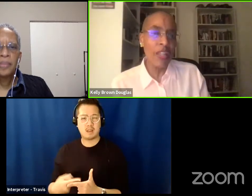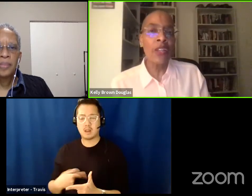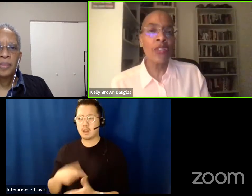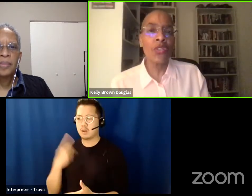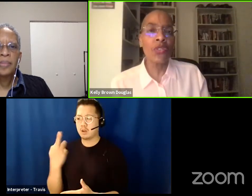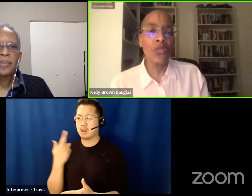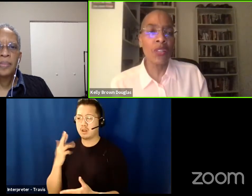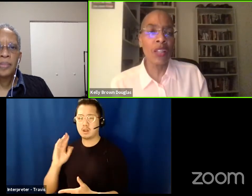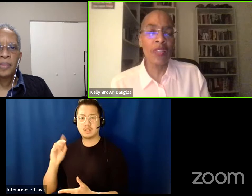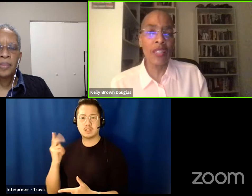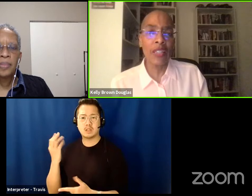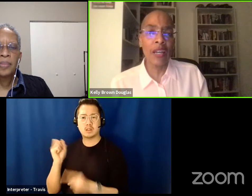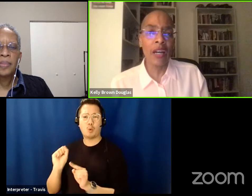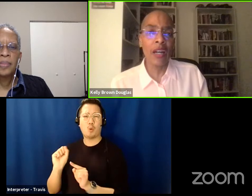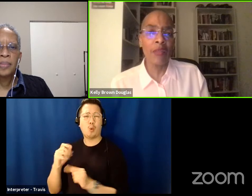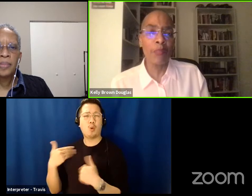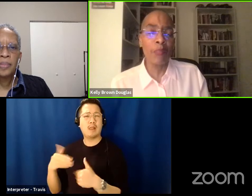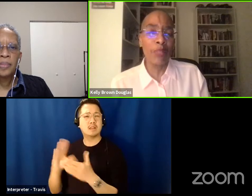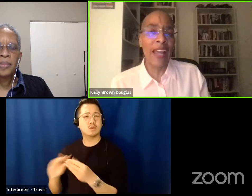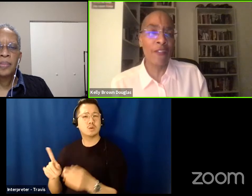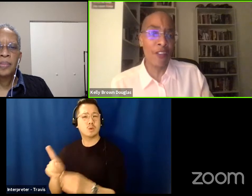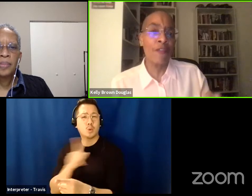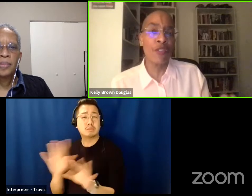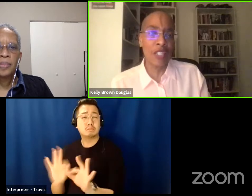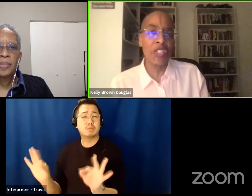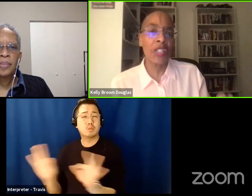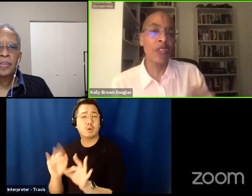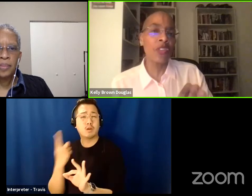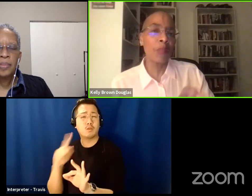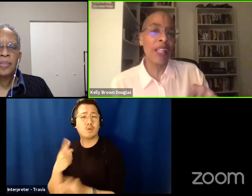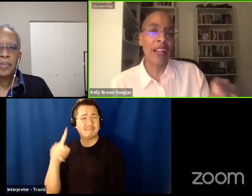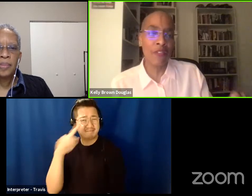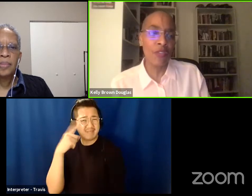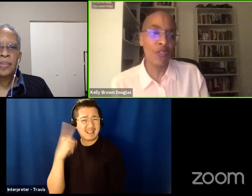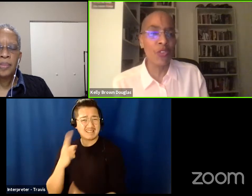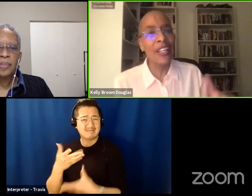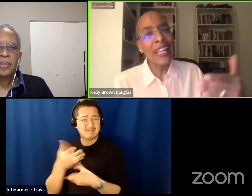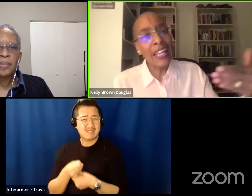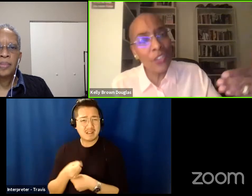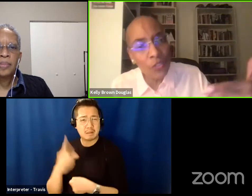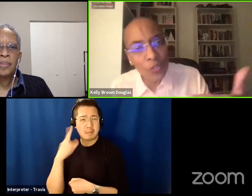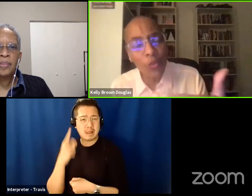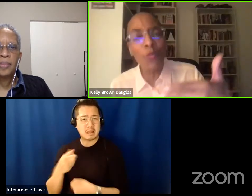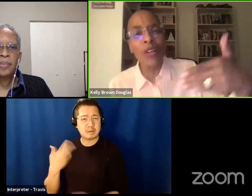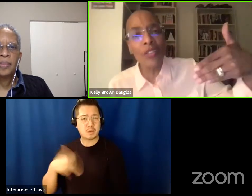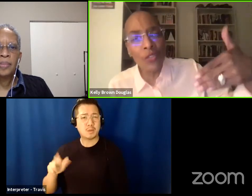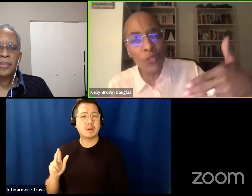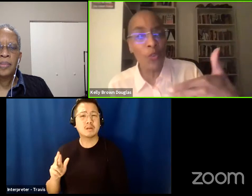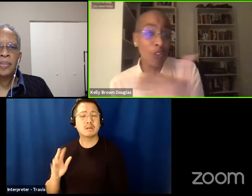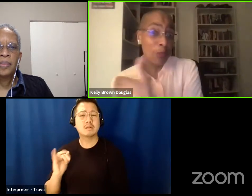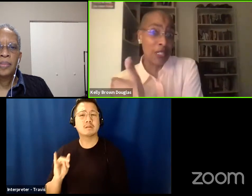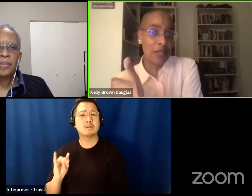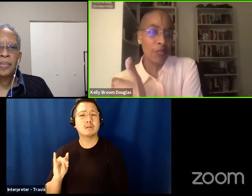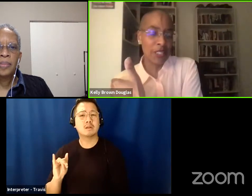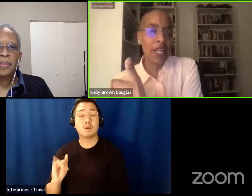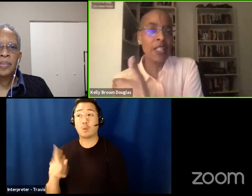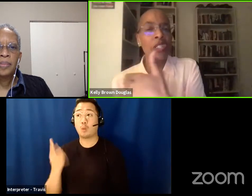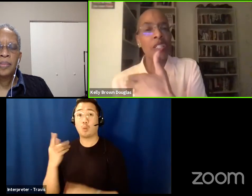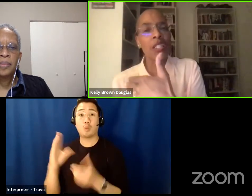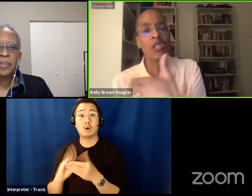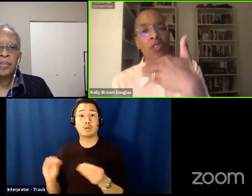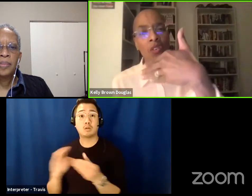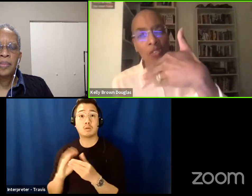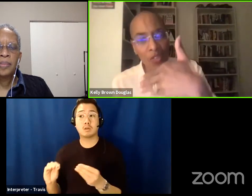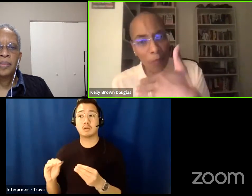was to the Black faith tradition and to the Black faith story. And one of the stories